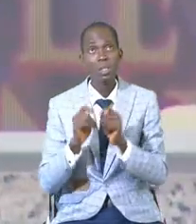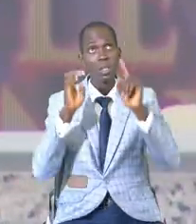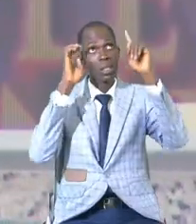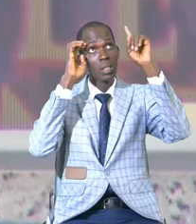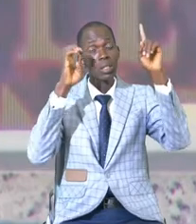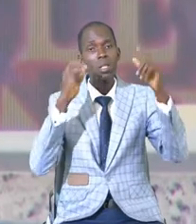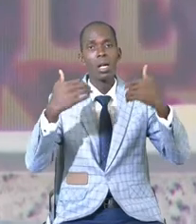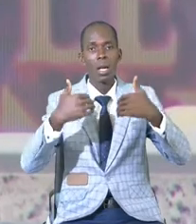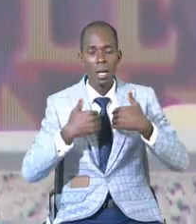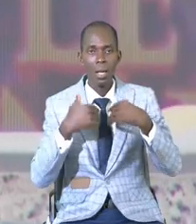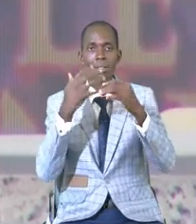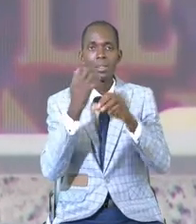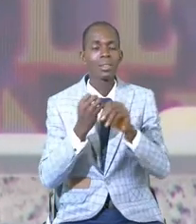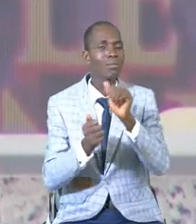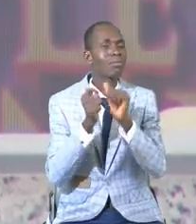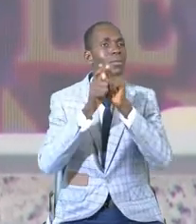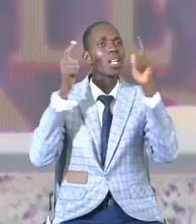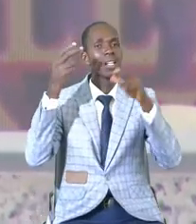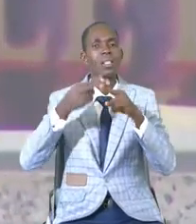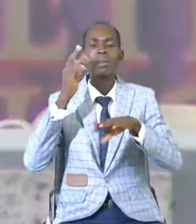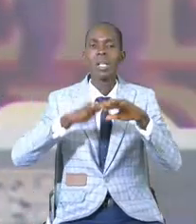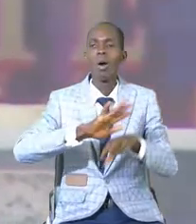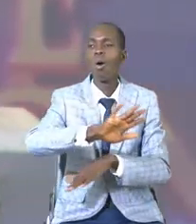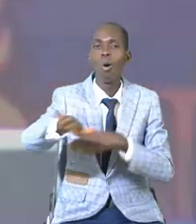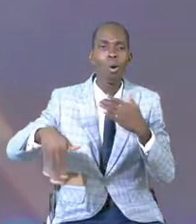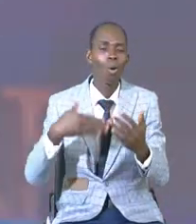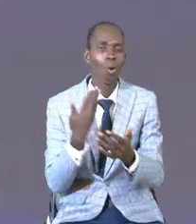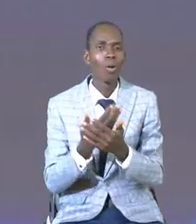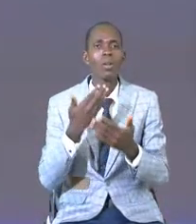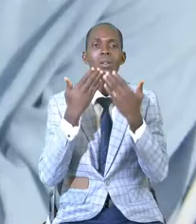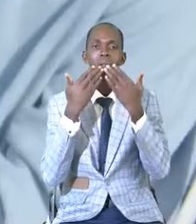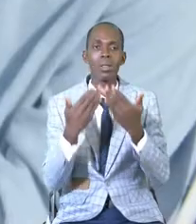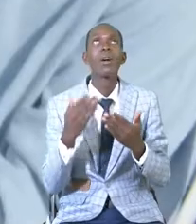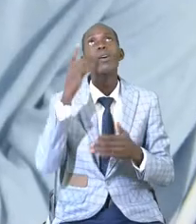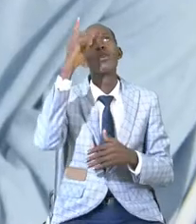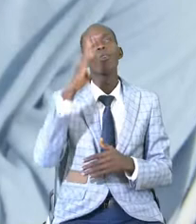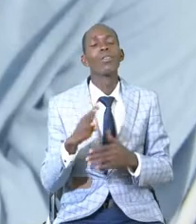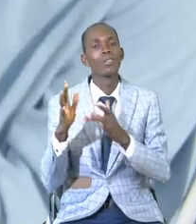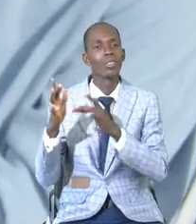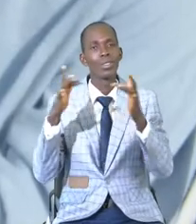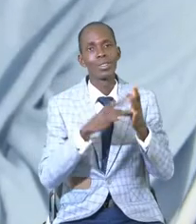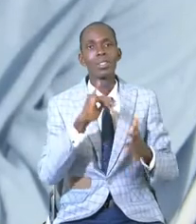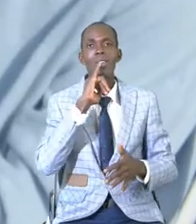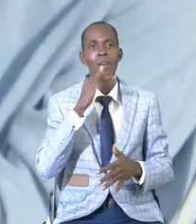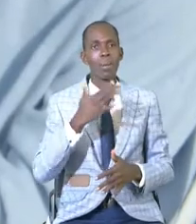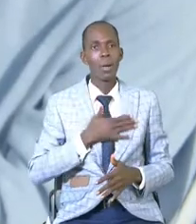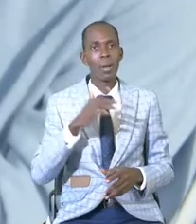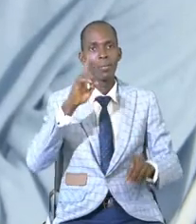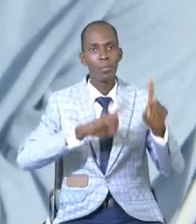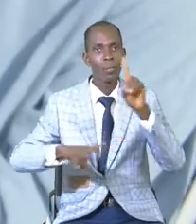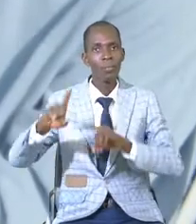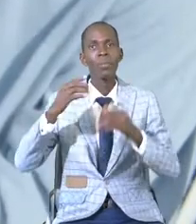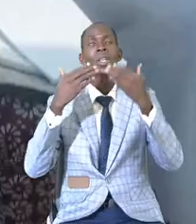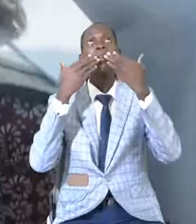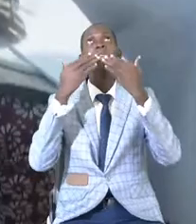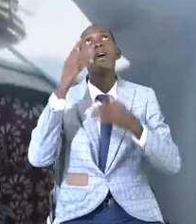greater name than they all. Thank God, Jesus is mine. I said, thank God, Jesus